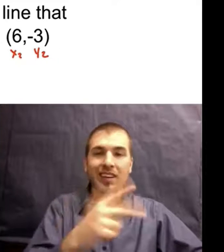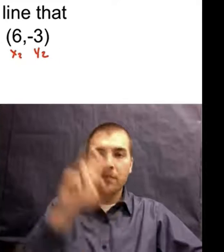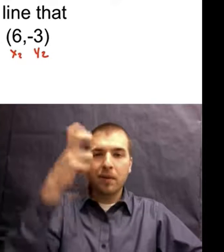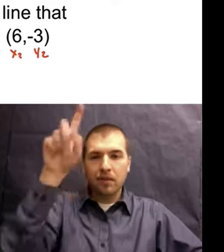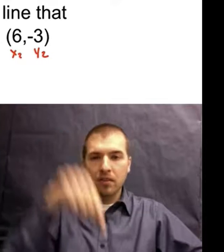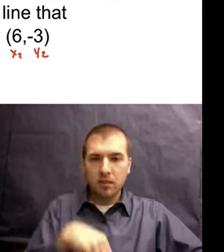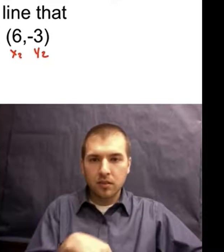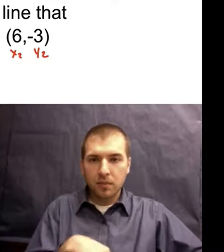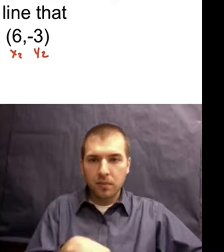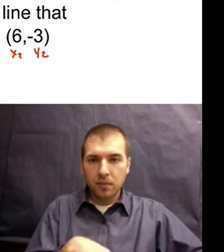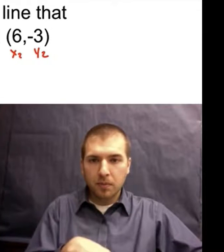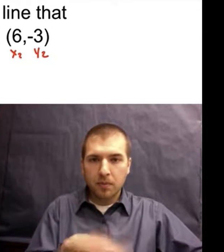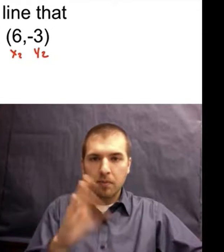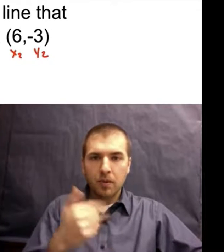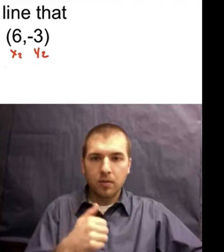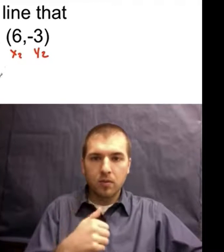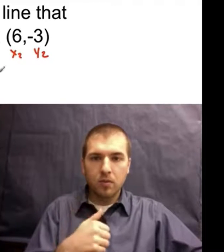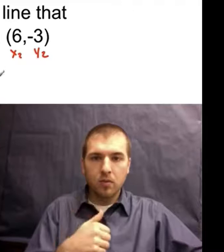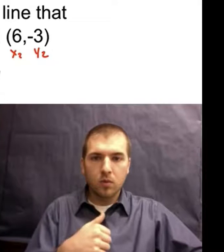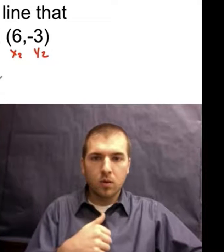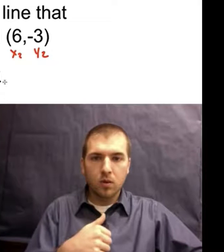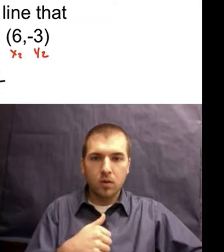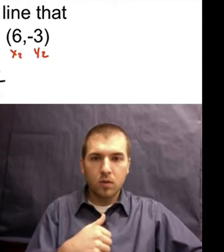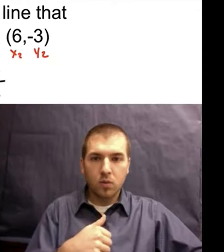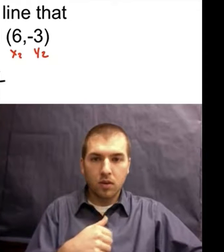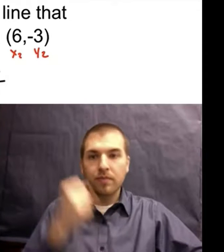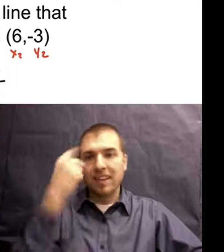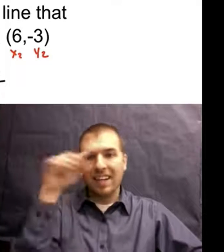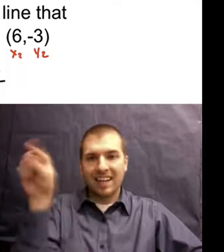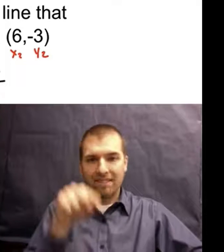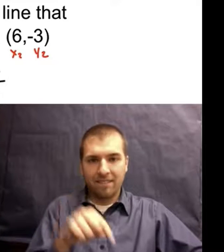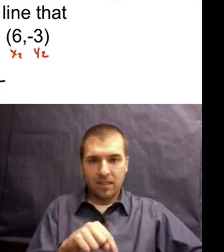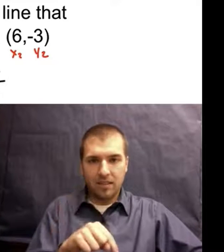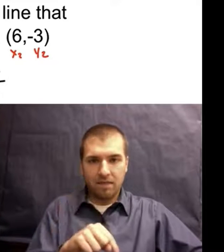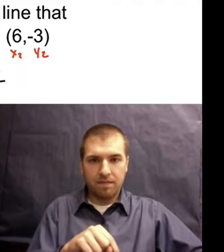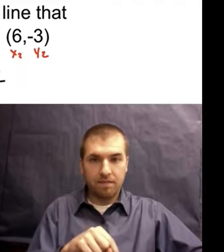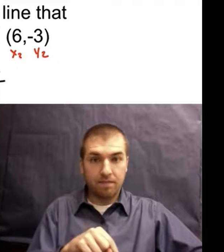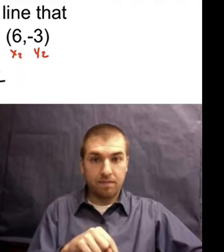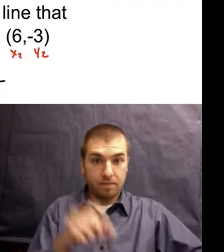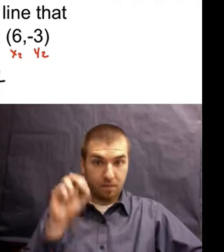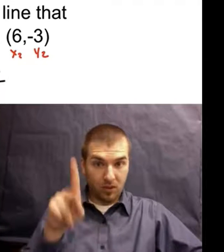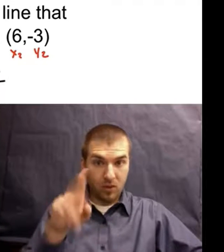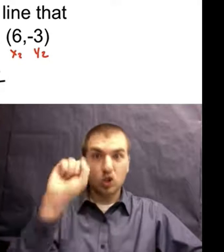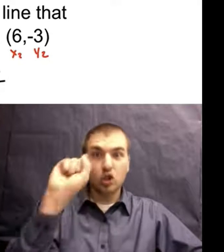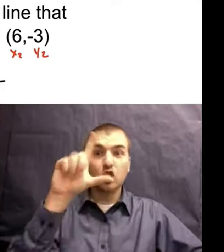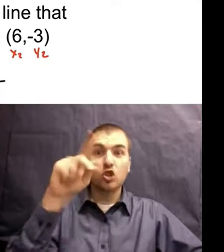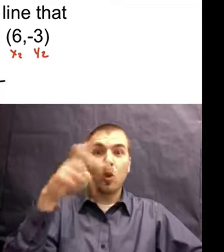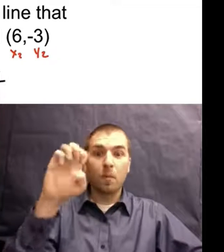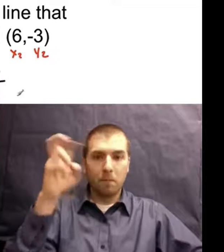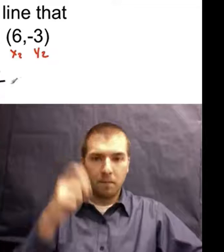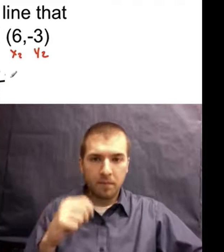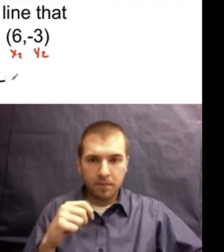So square root that to get rid of the negative, and it's going to equal 1 over 1, negative